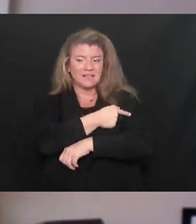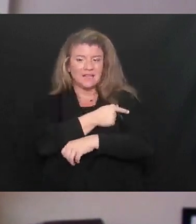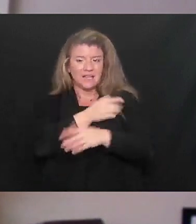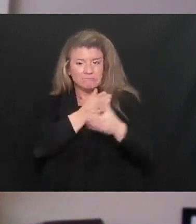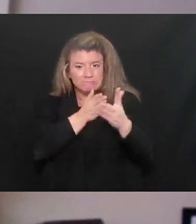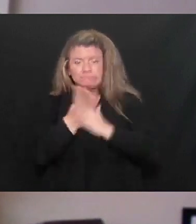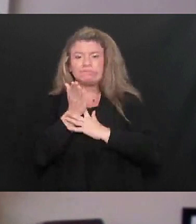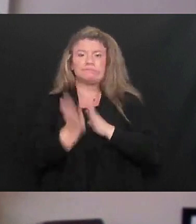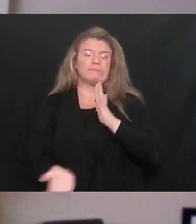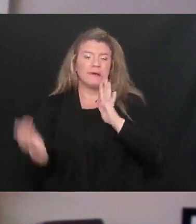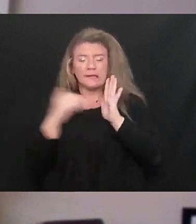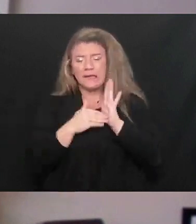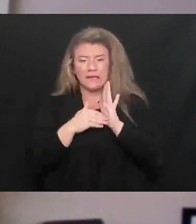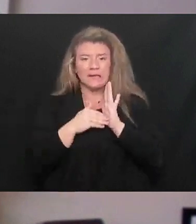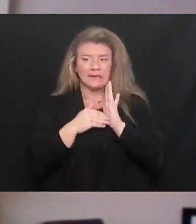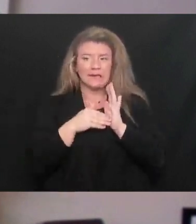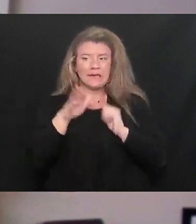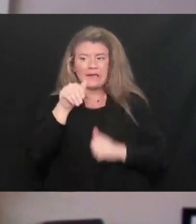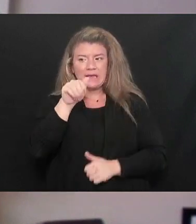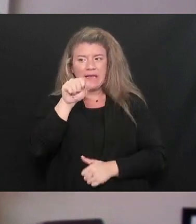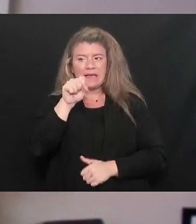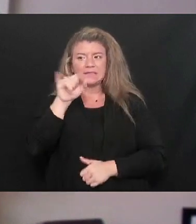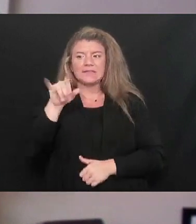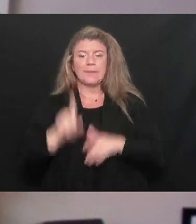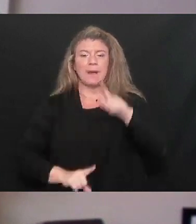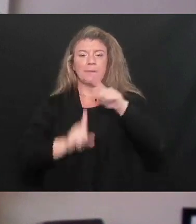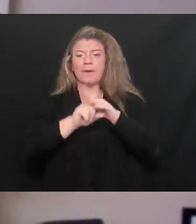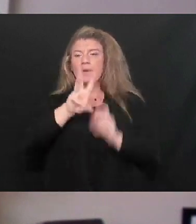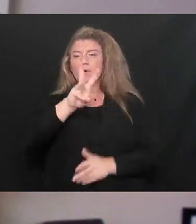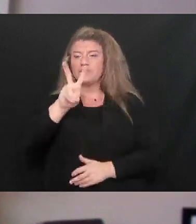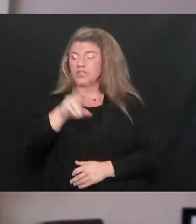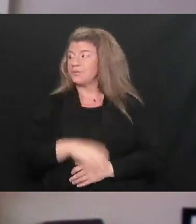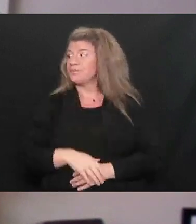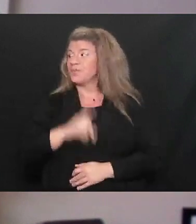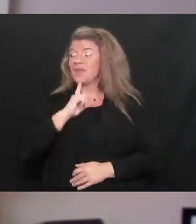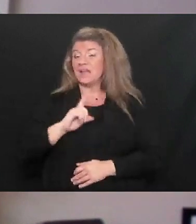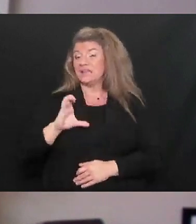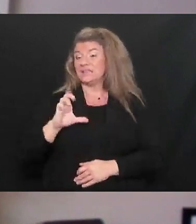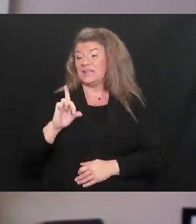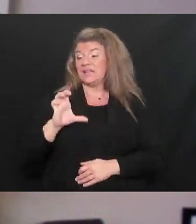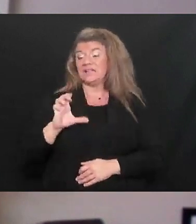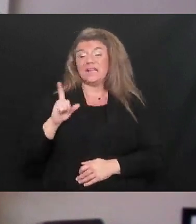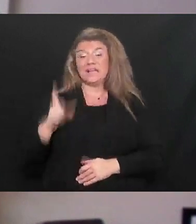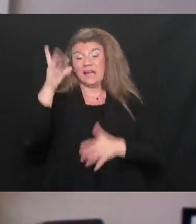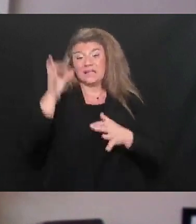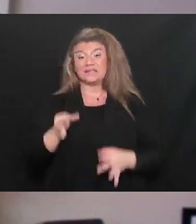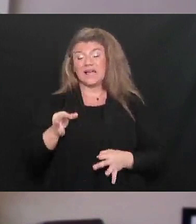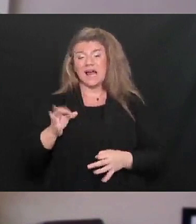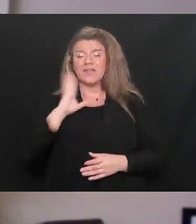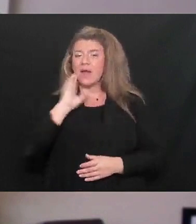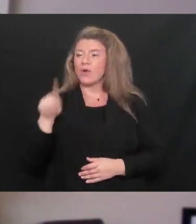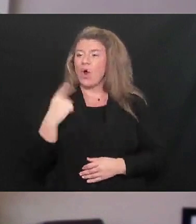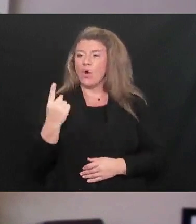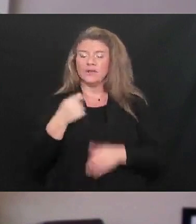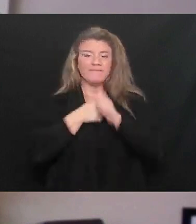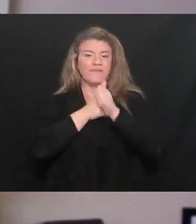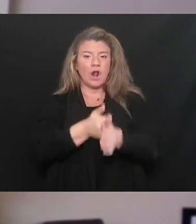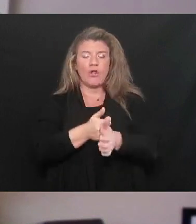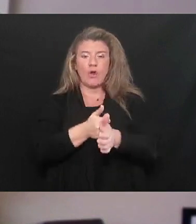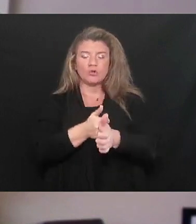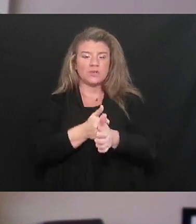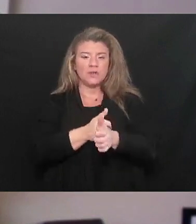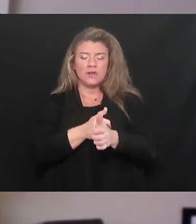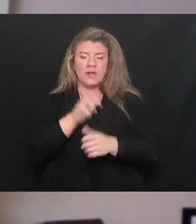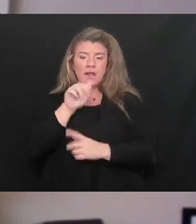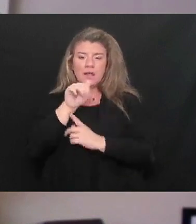that occur in West Virginia. The CDC had decided that they would only follow those breakthrough cases